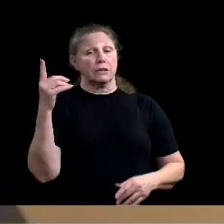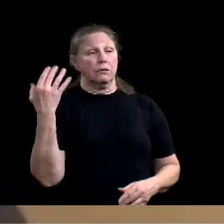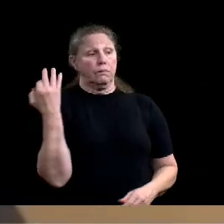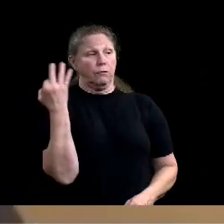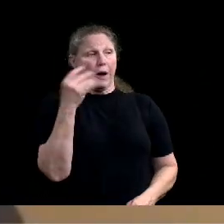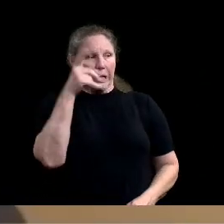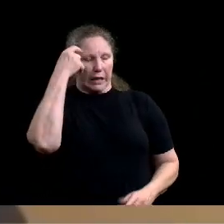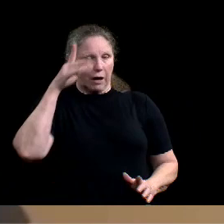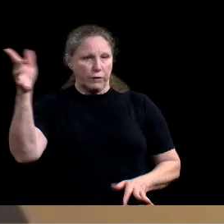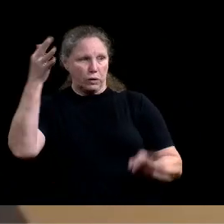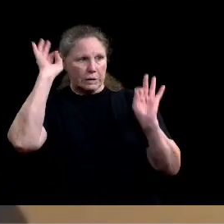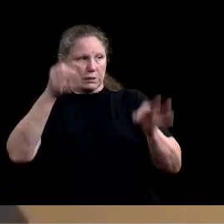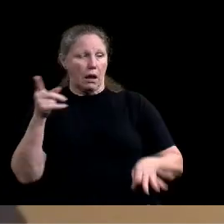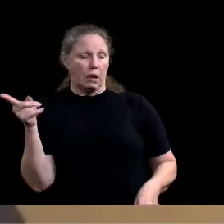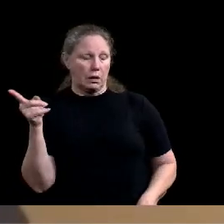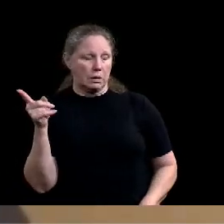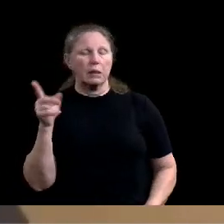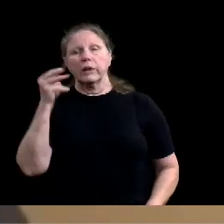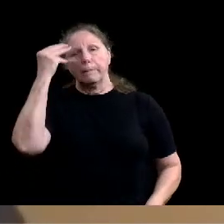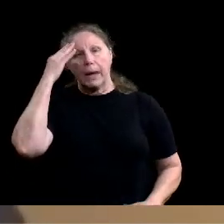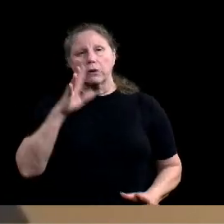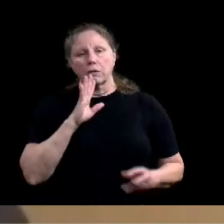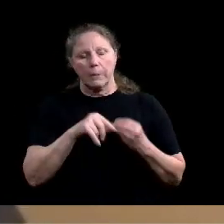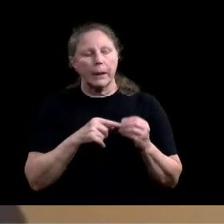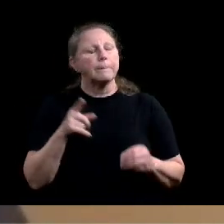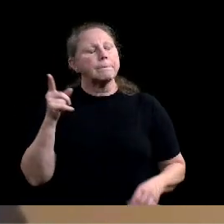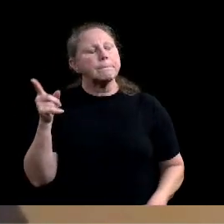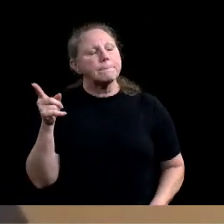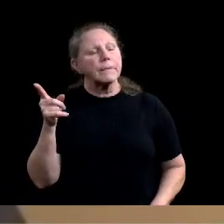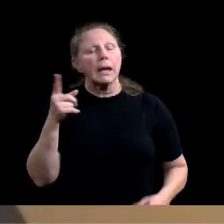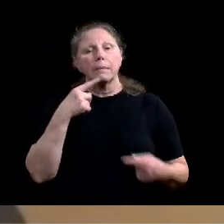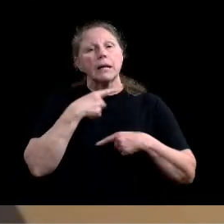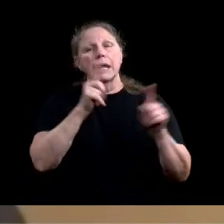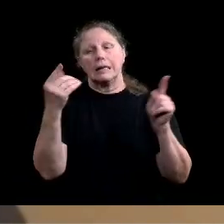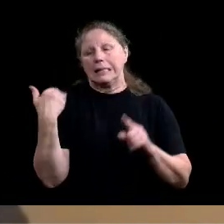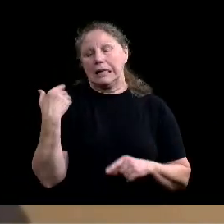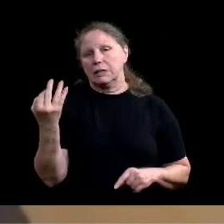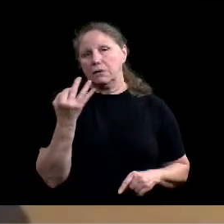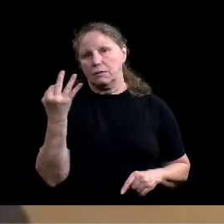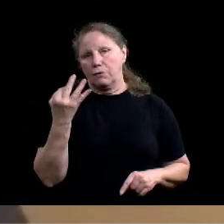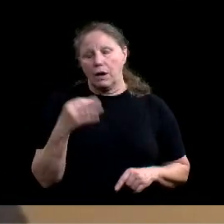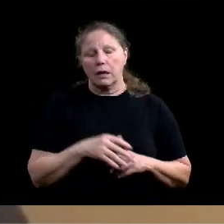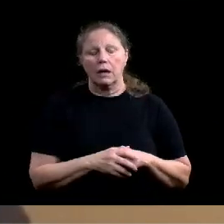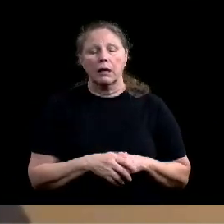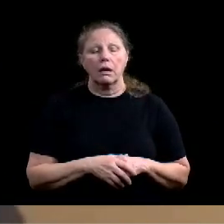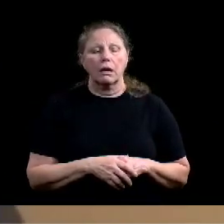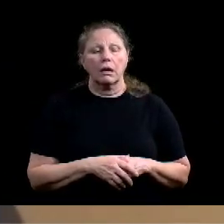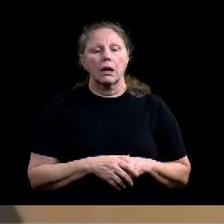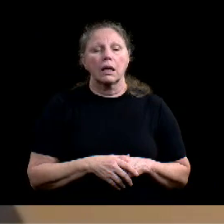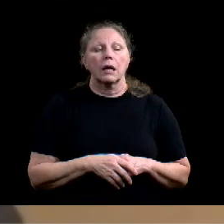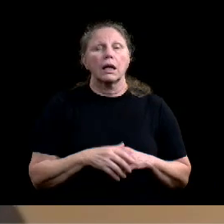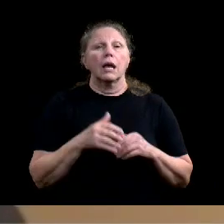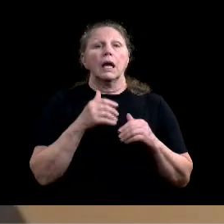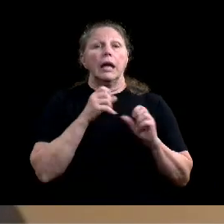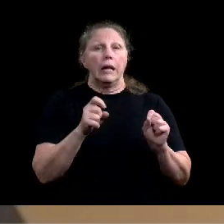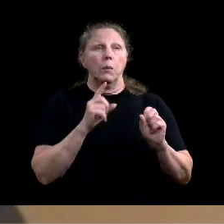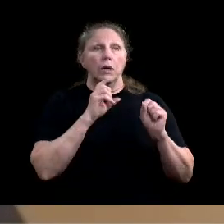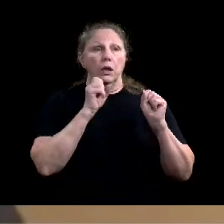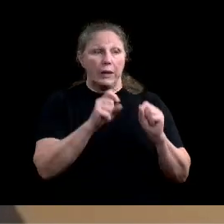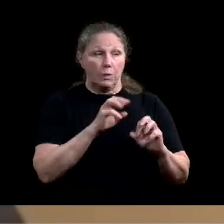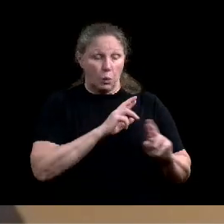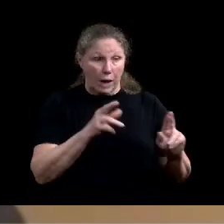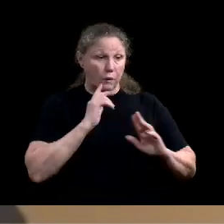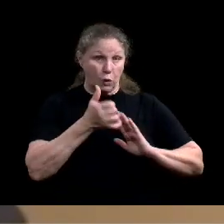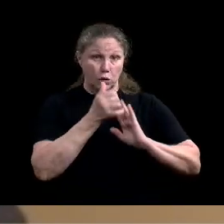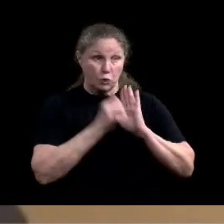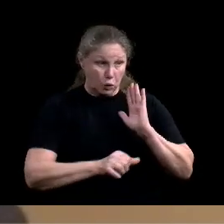to this announcement last Friday, non-elective or elective medical procedures were seen as non-essential and were not allowed to